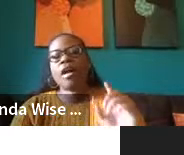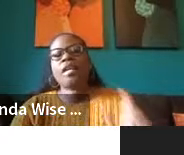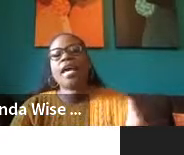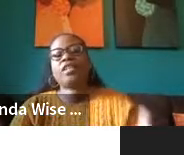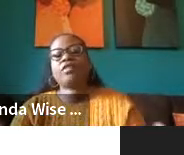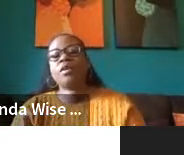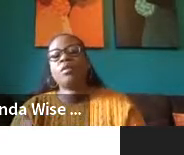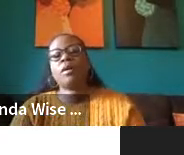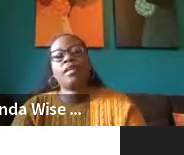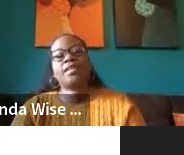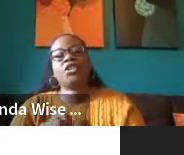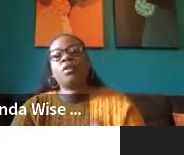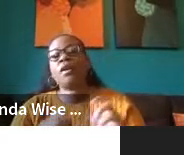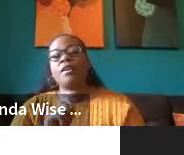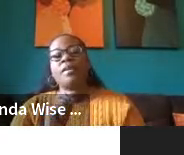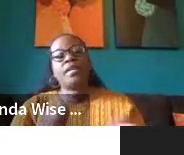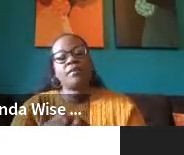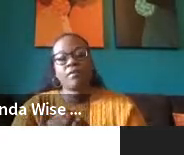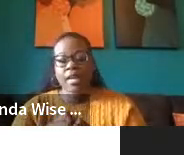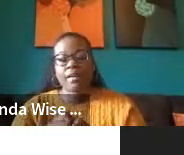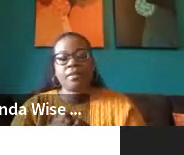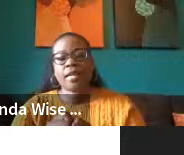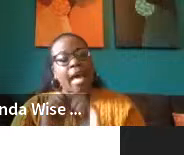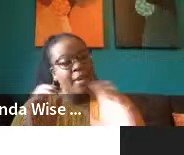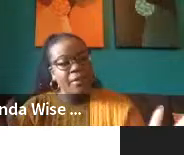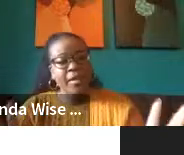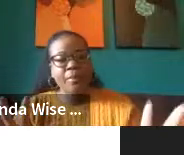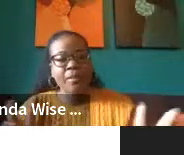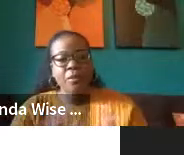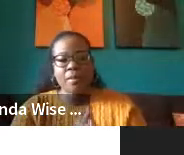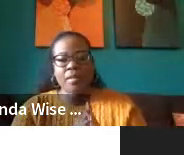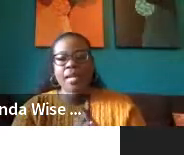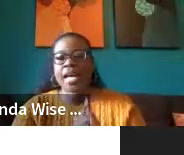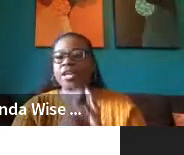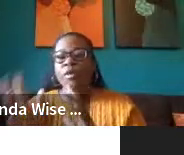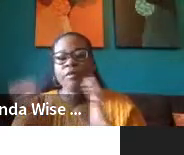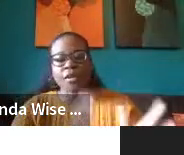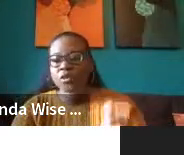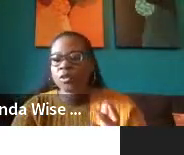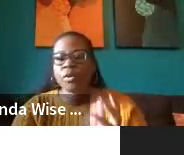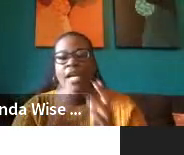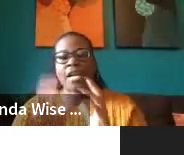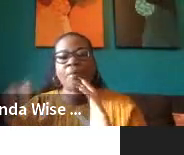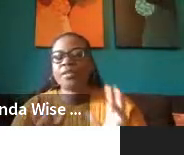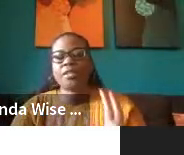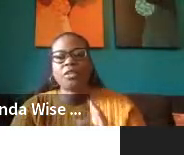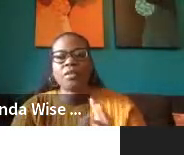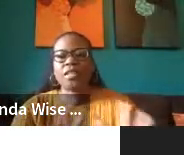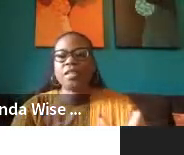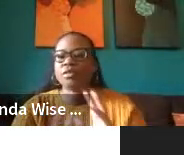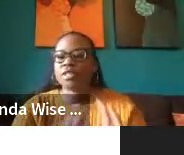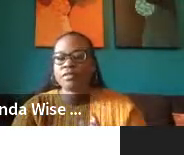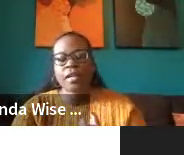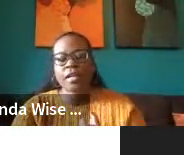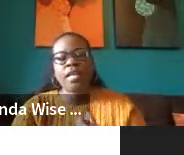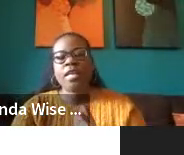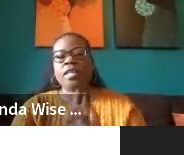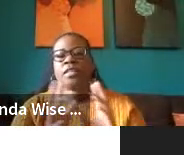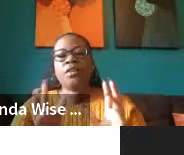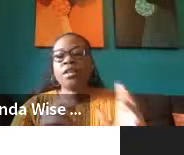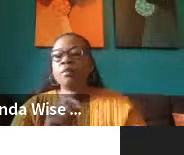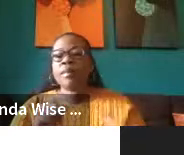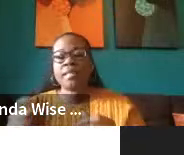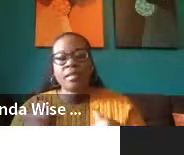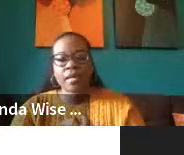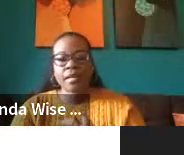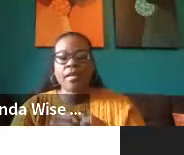So all I ask from you all is that you all give me good vibes. Hype me up a little bit. I know we're virtual, we're not in person, so it's a little different. So,